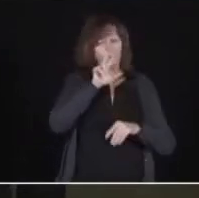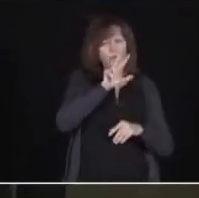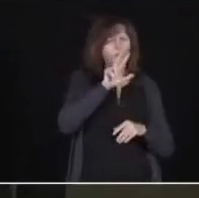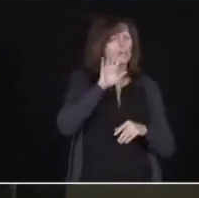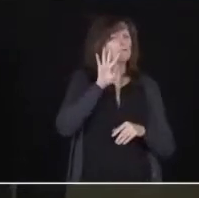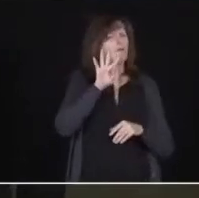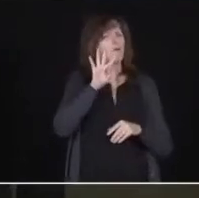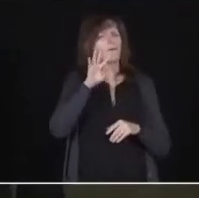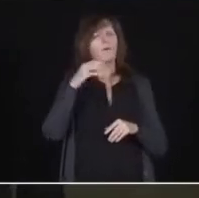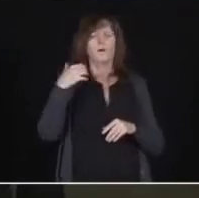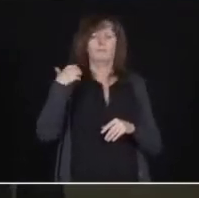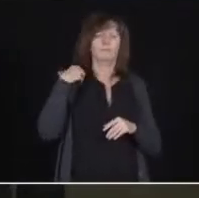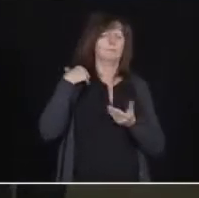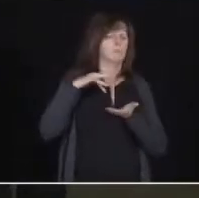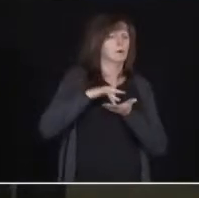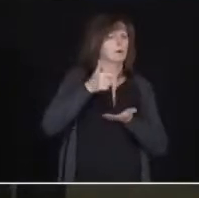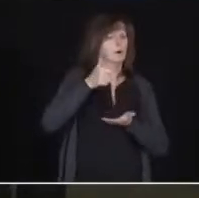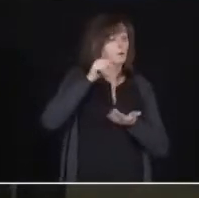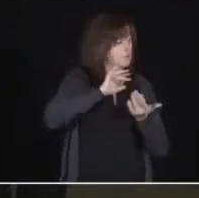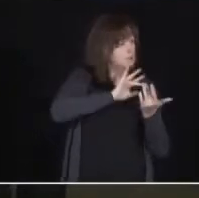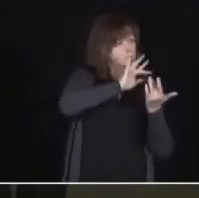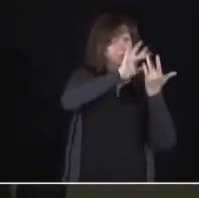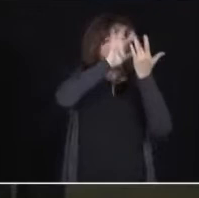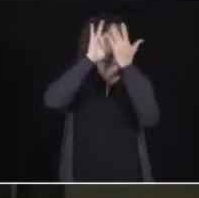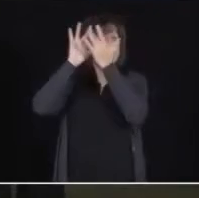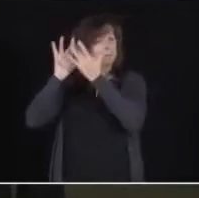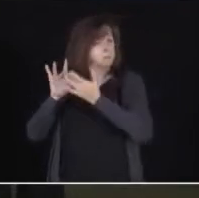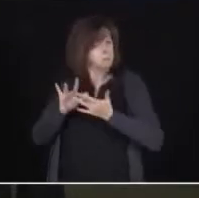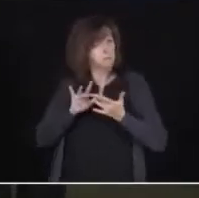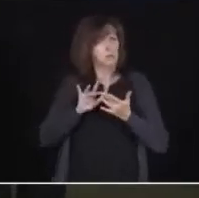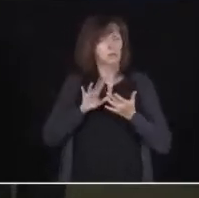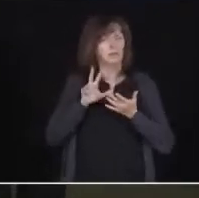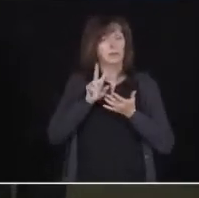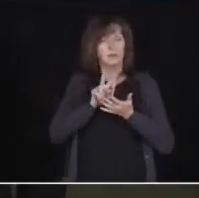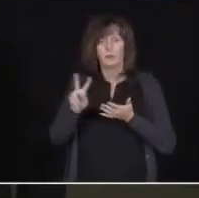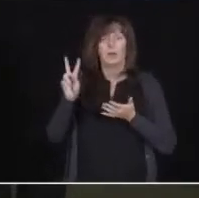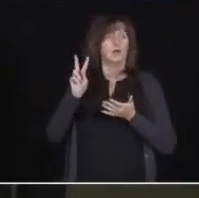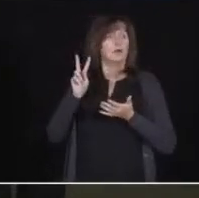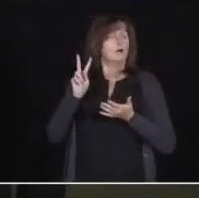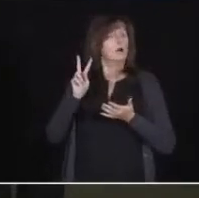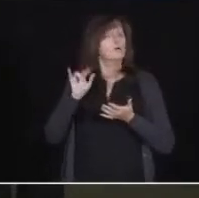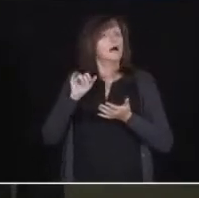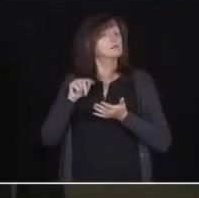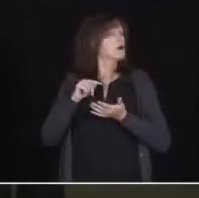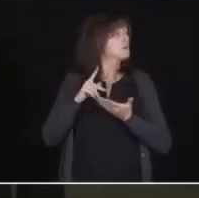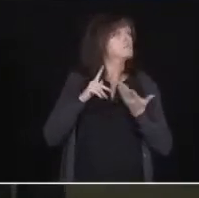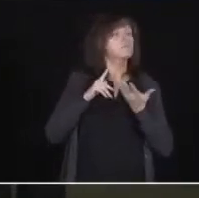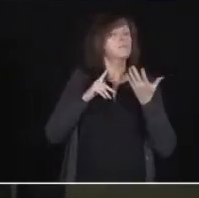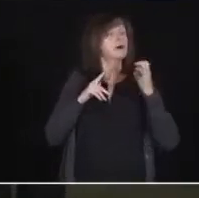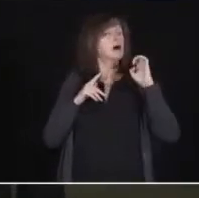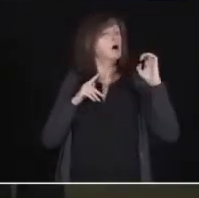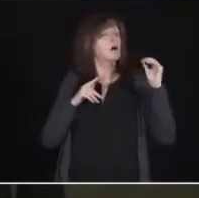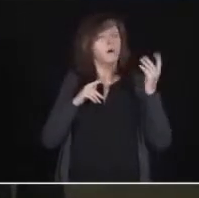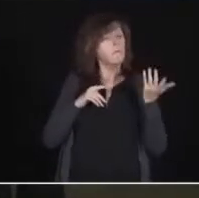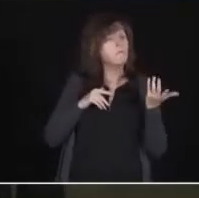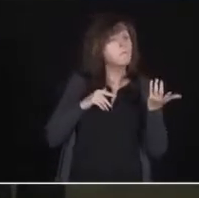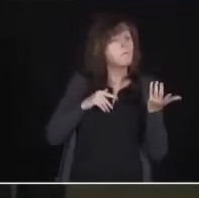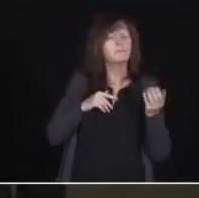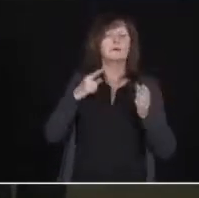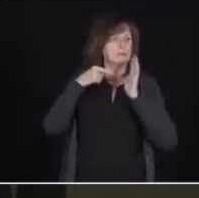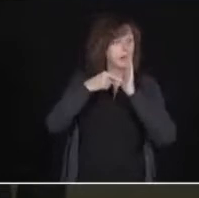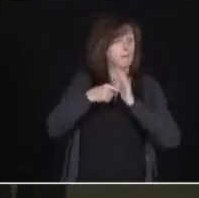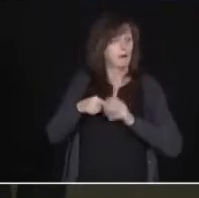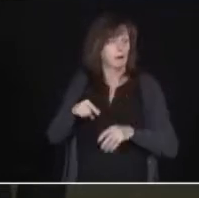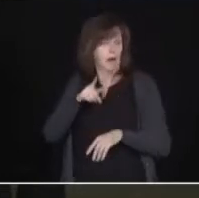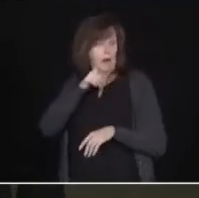it didn't justify it. It didn't justify making the move. And I'll give you an example. London the other day, I have to check the numbers